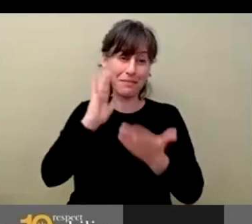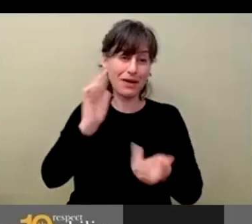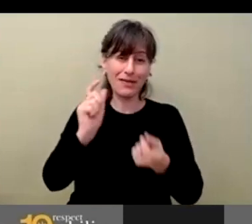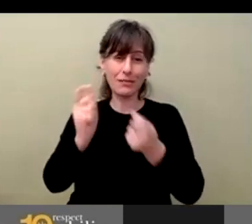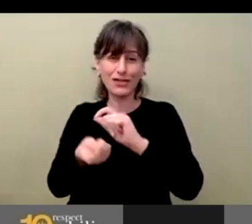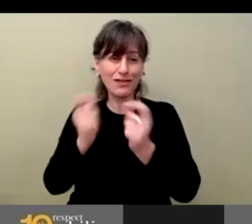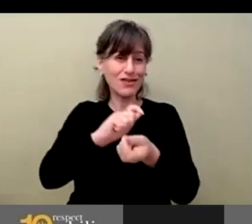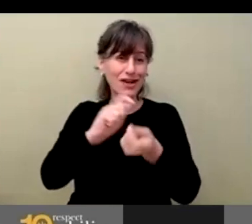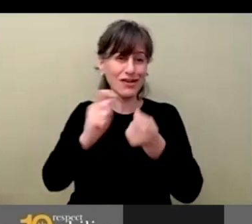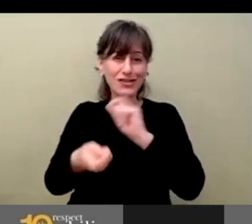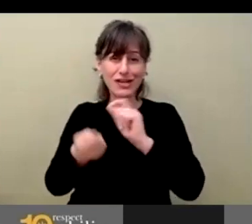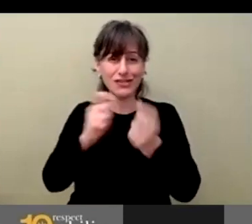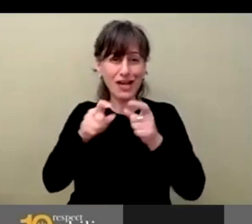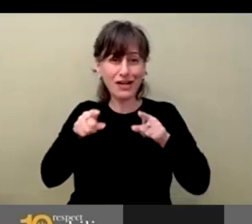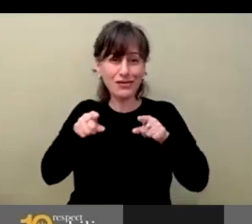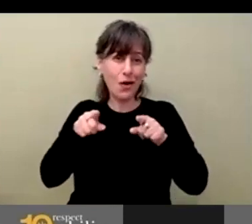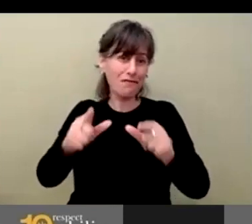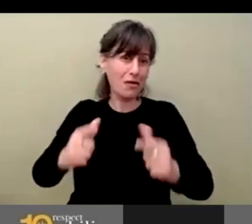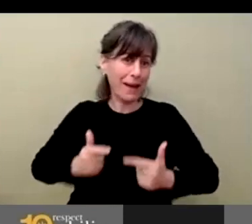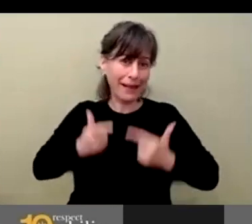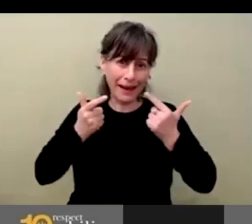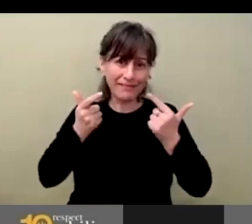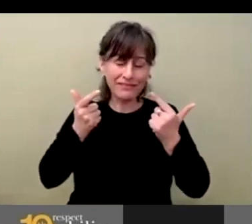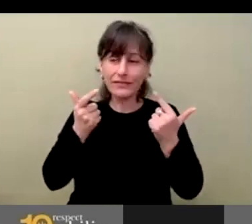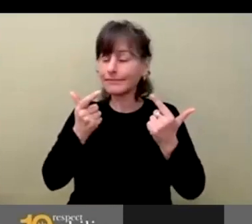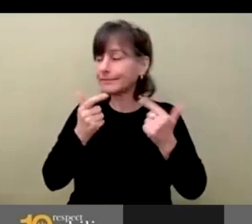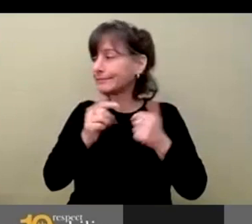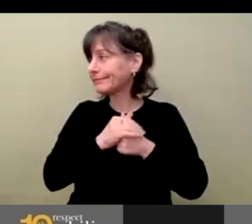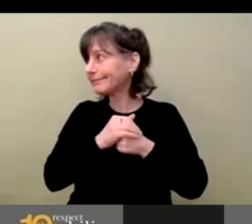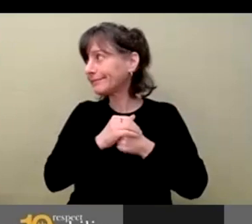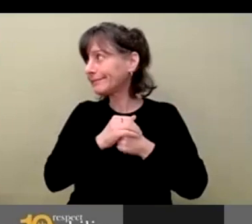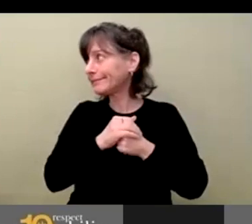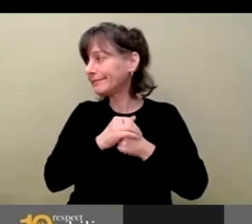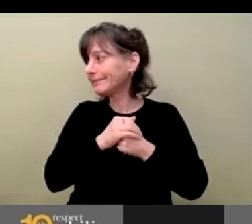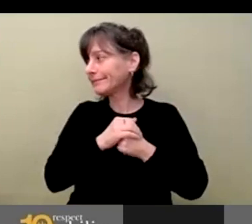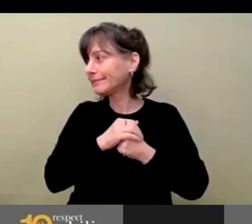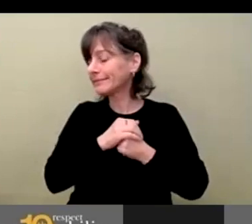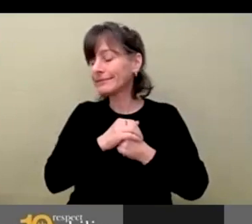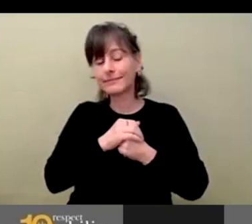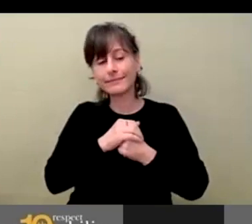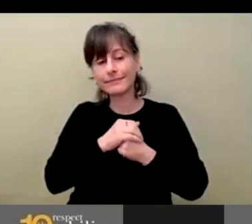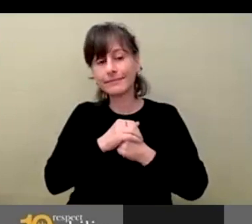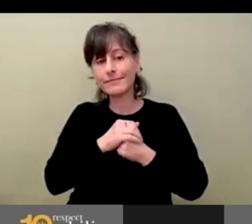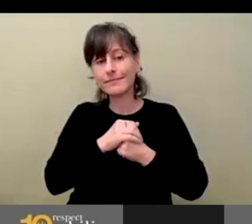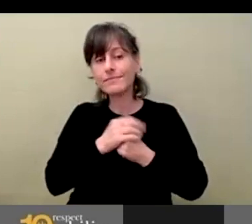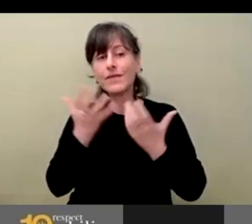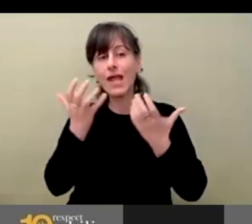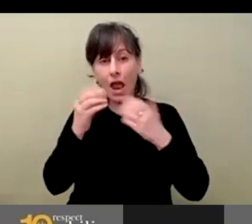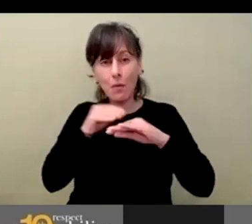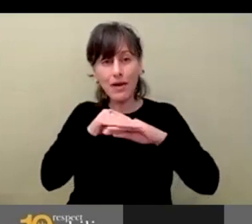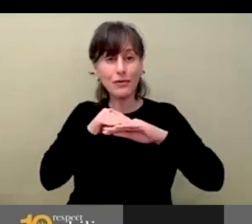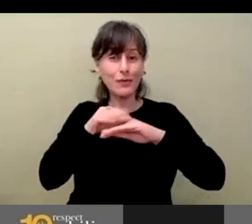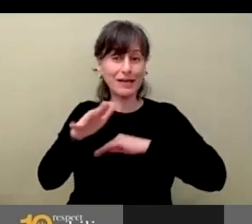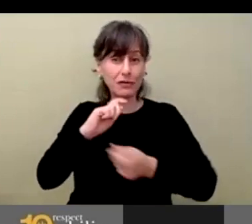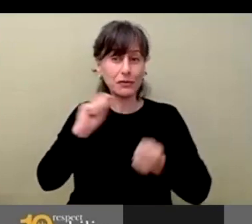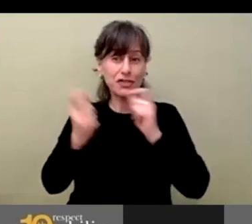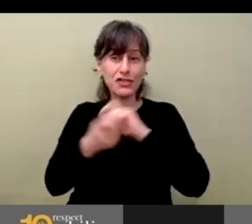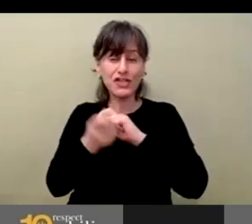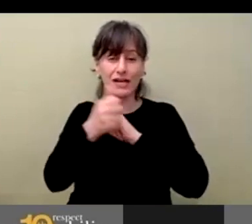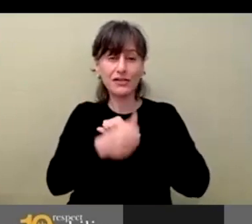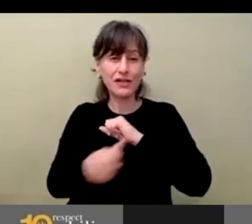more times at this point. I think I really want to affect change wherever I go,